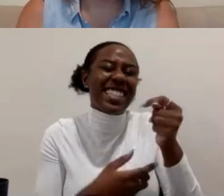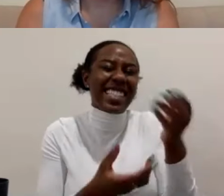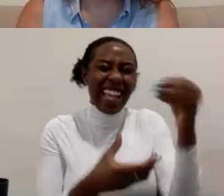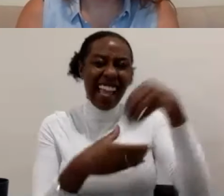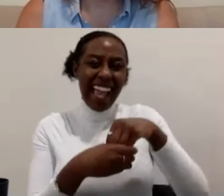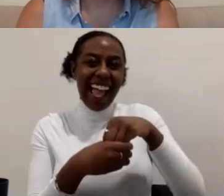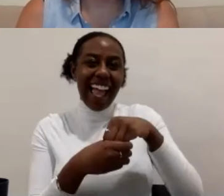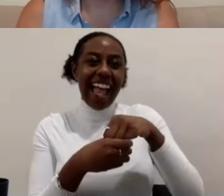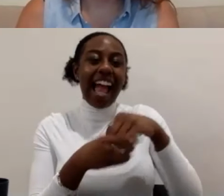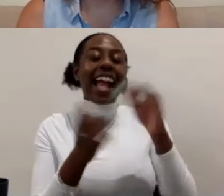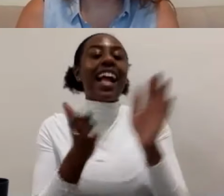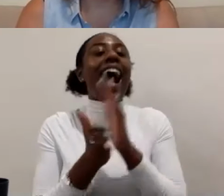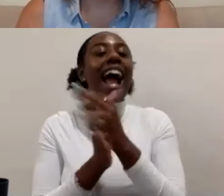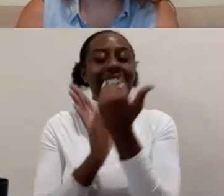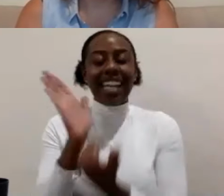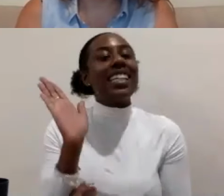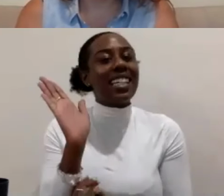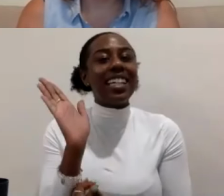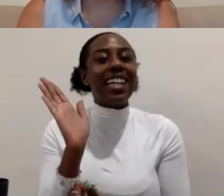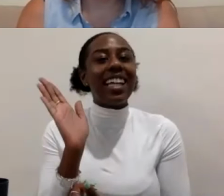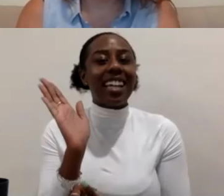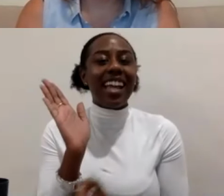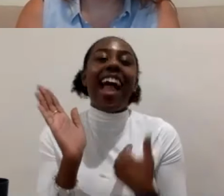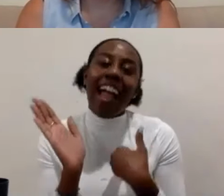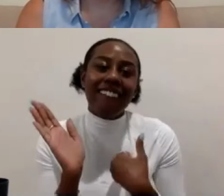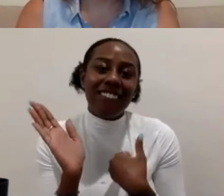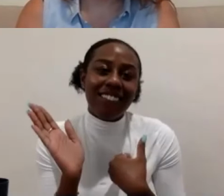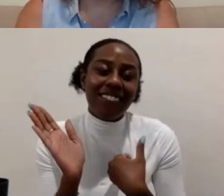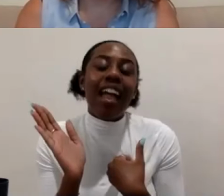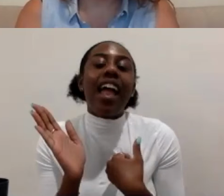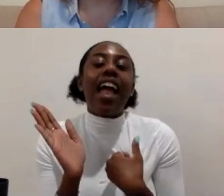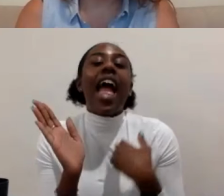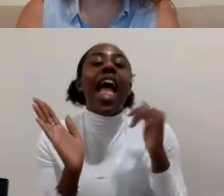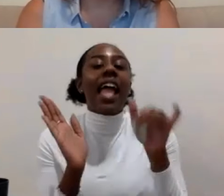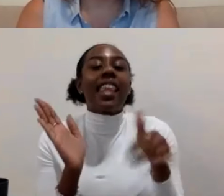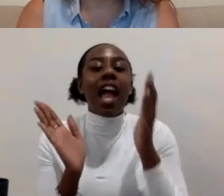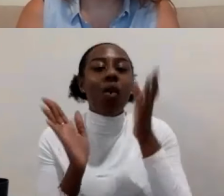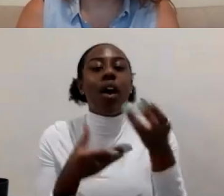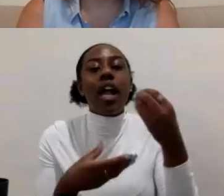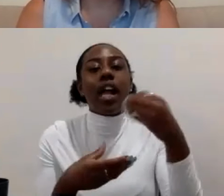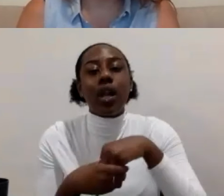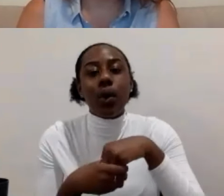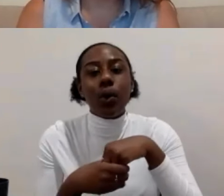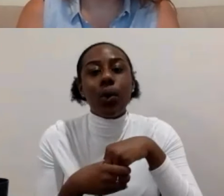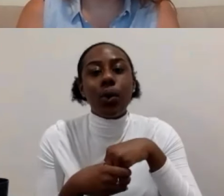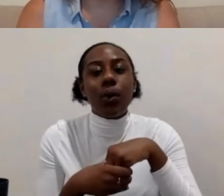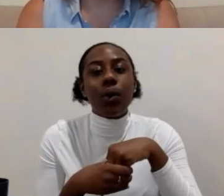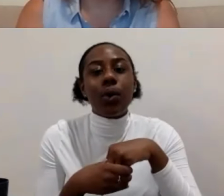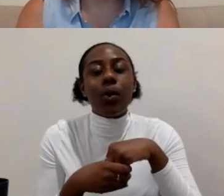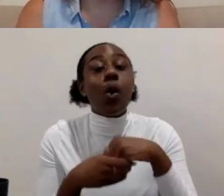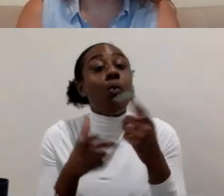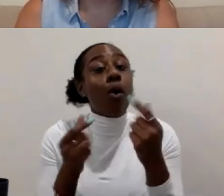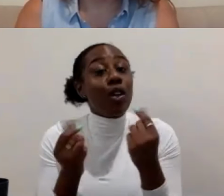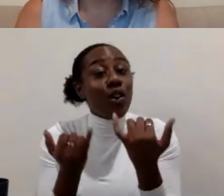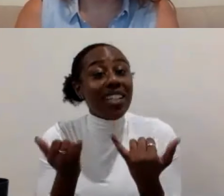but we have a participant guide for folks. And that includes the agenda for today and